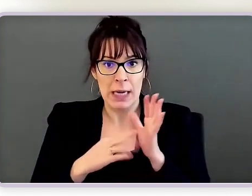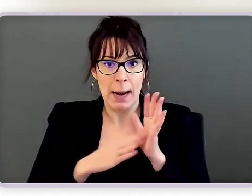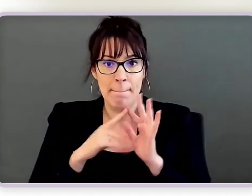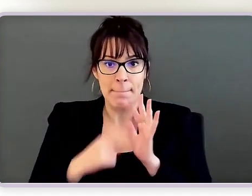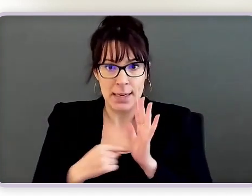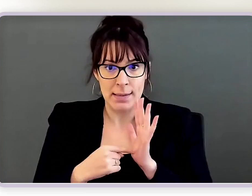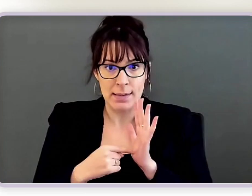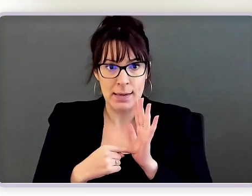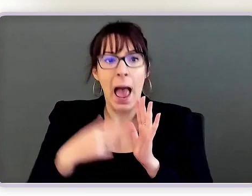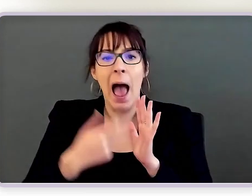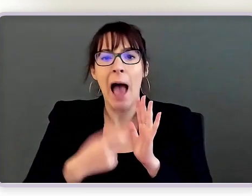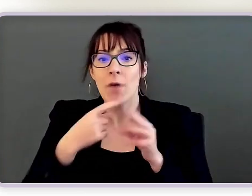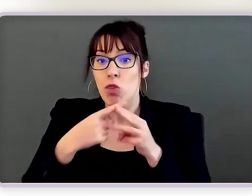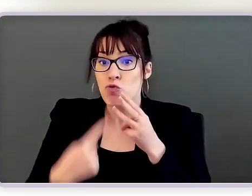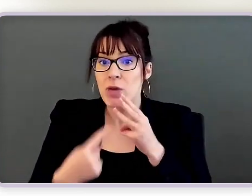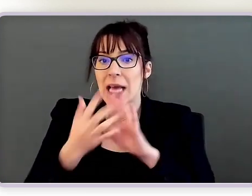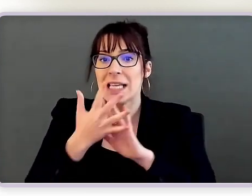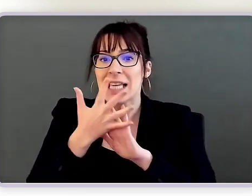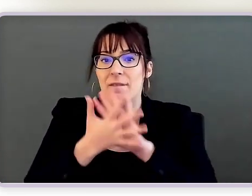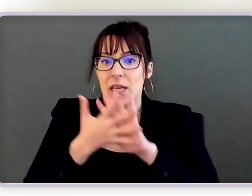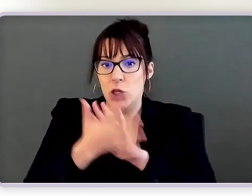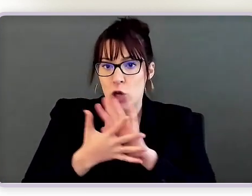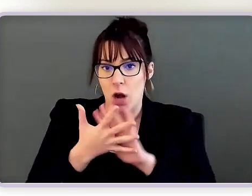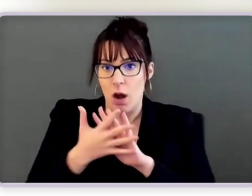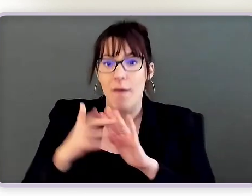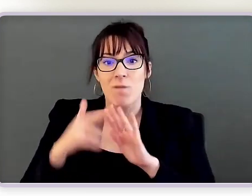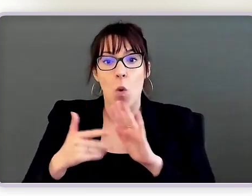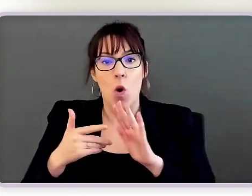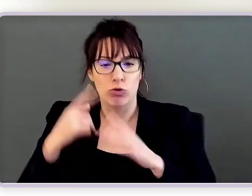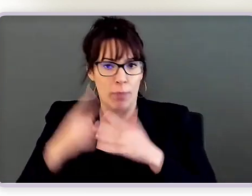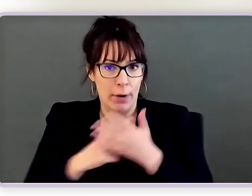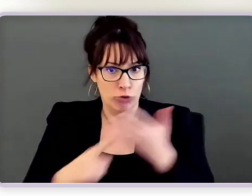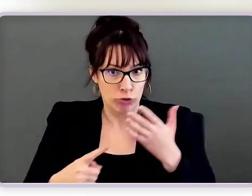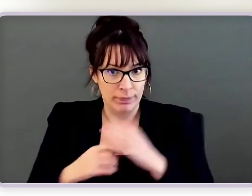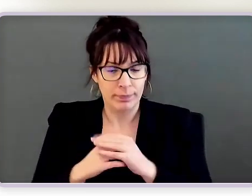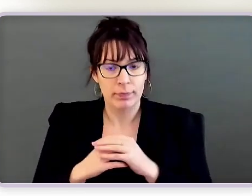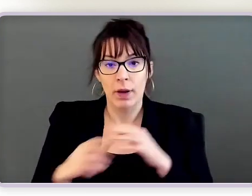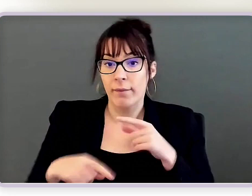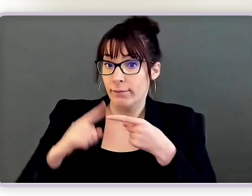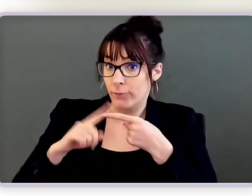of discrimination. The first one is what we call direct